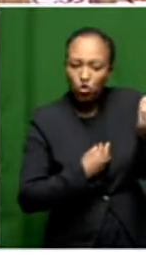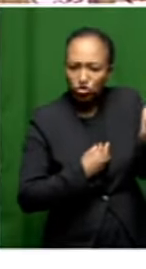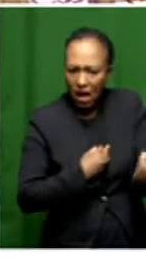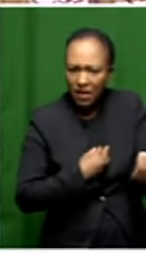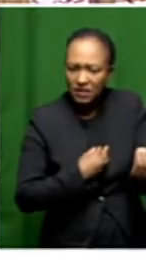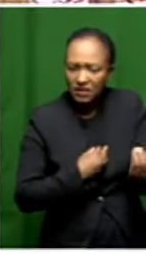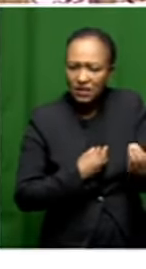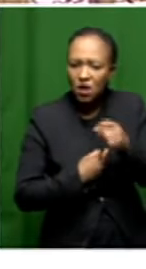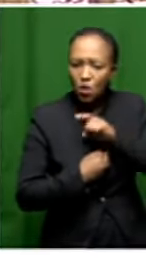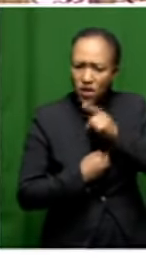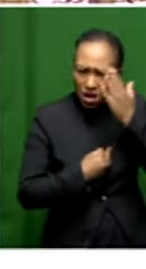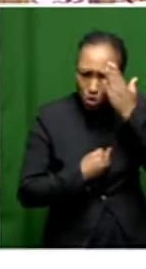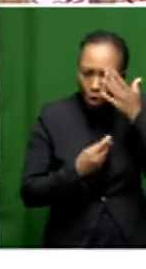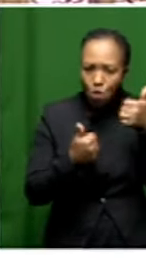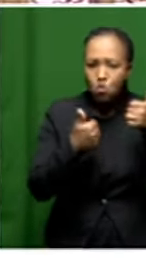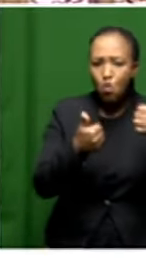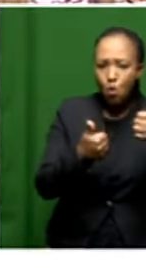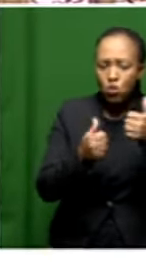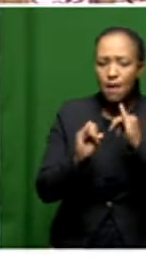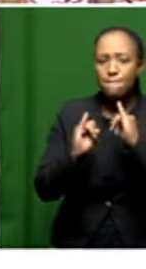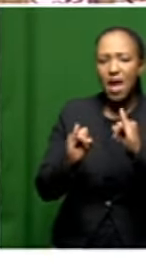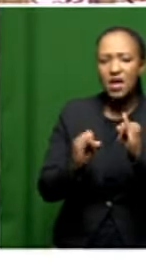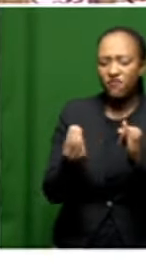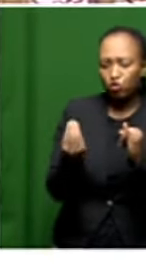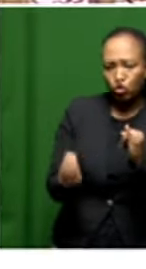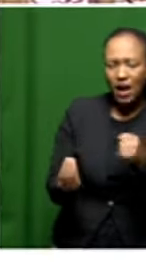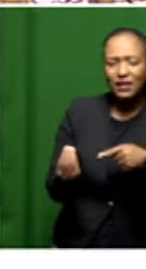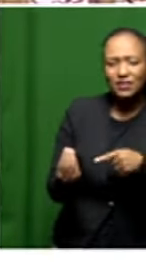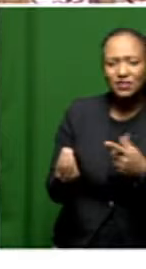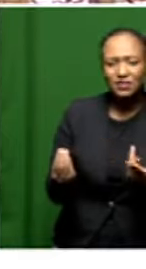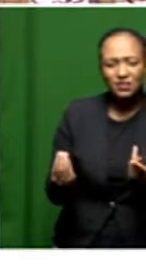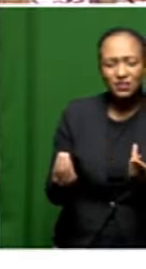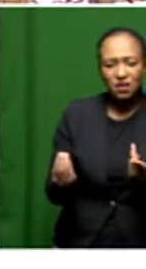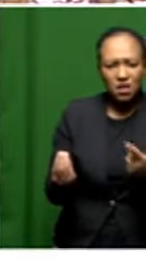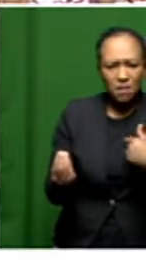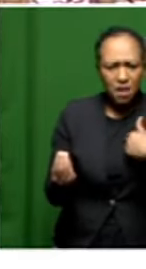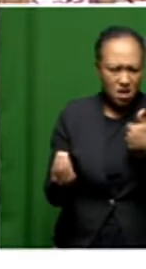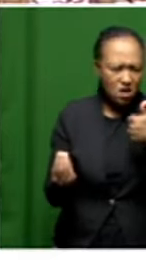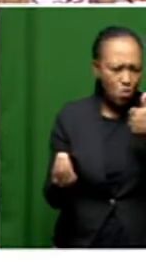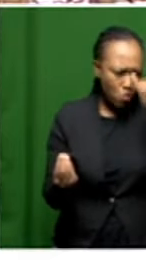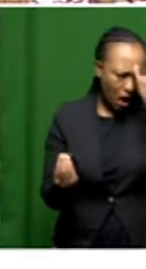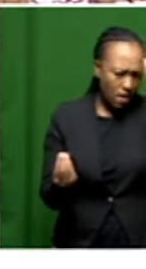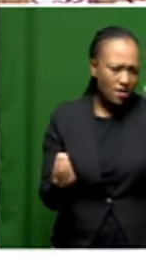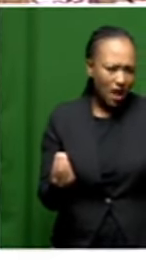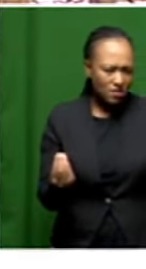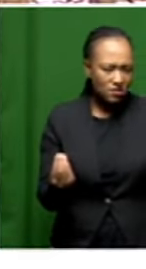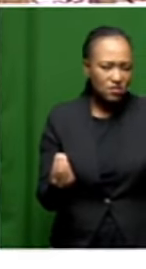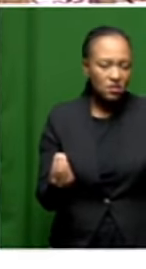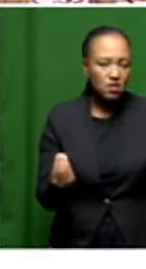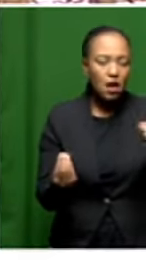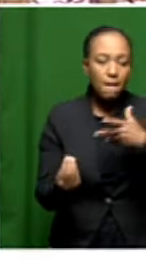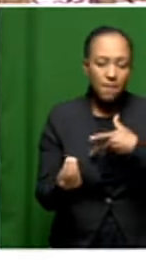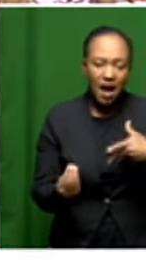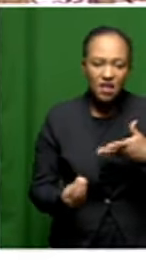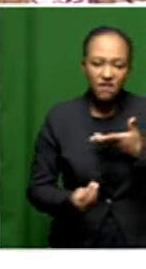know what is good and what is not good for their kids. So in that case, I think it's a good idea that the